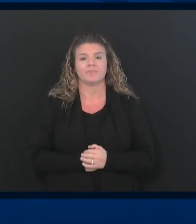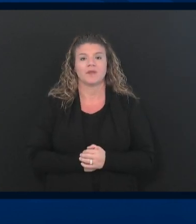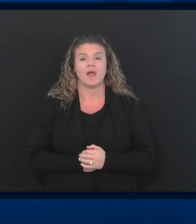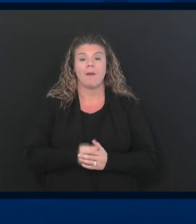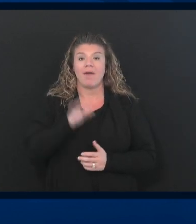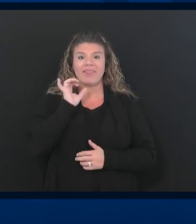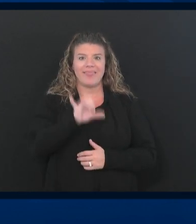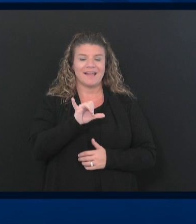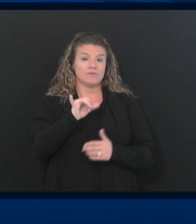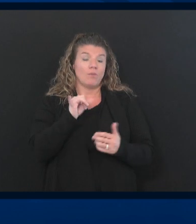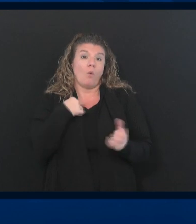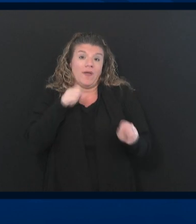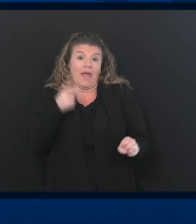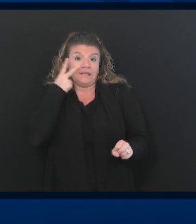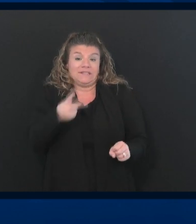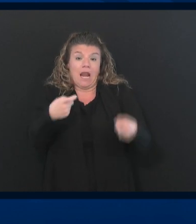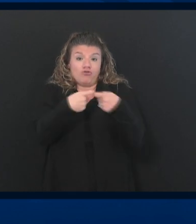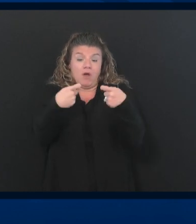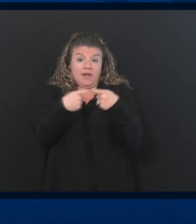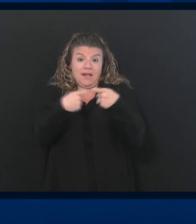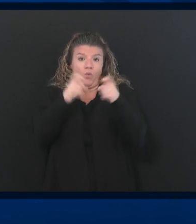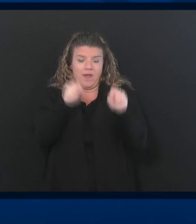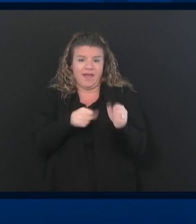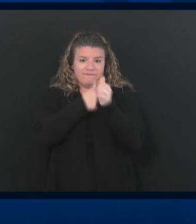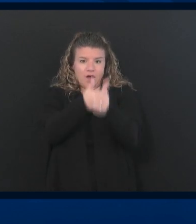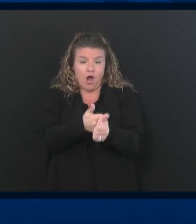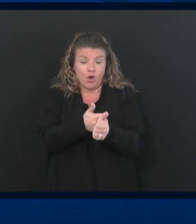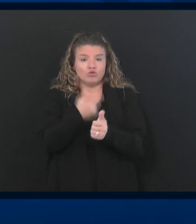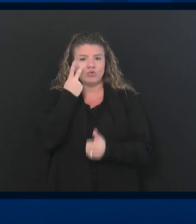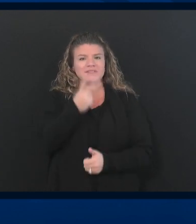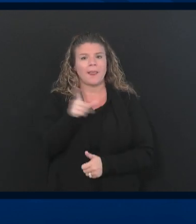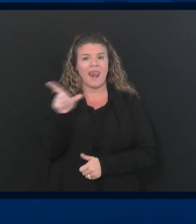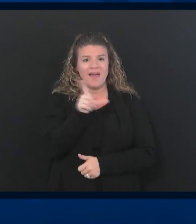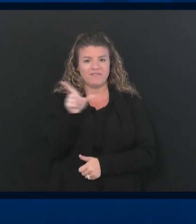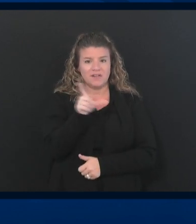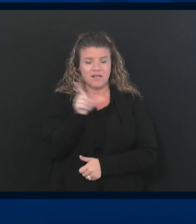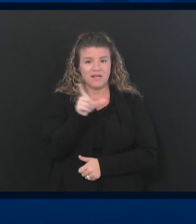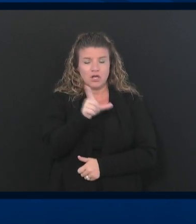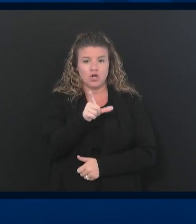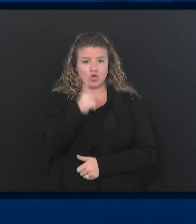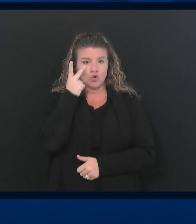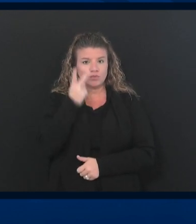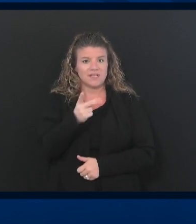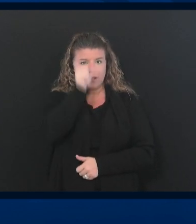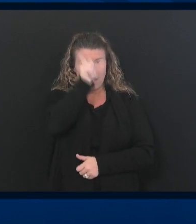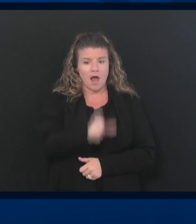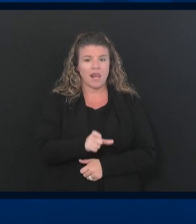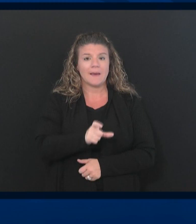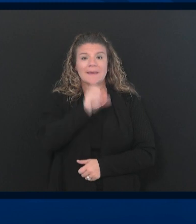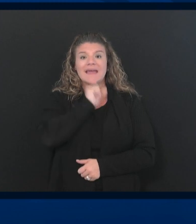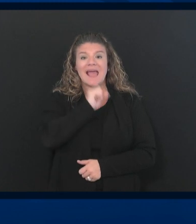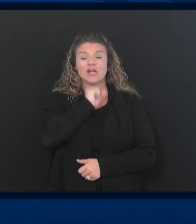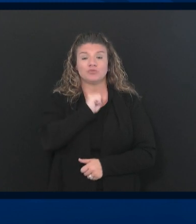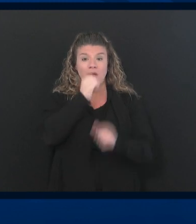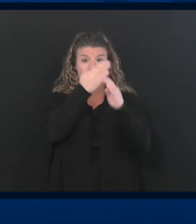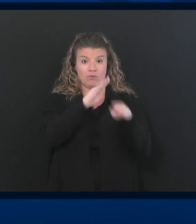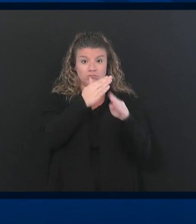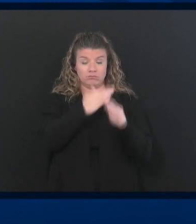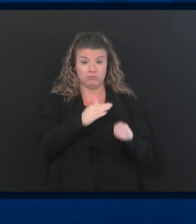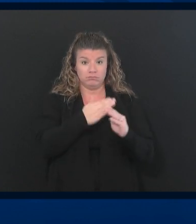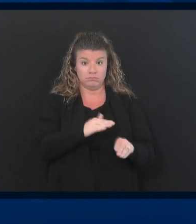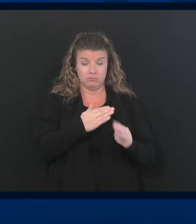can track electronically with that. So on the left-hand side, what you see is the age breakdown